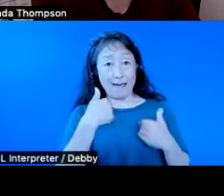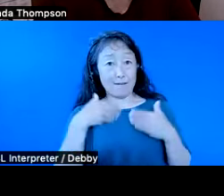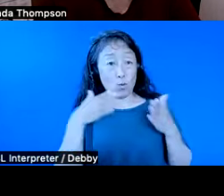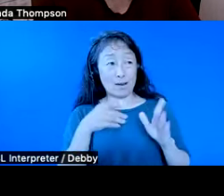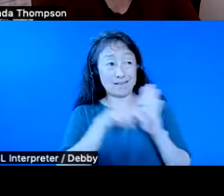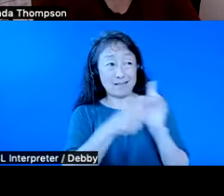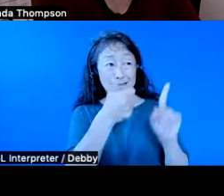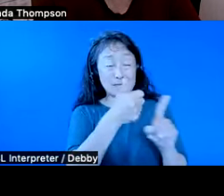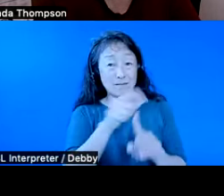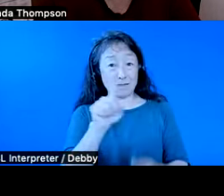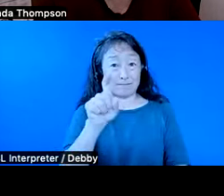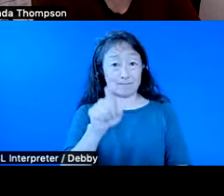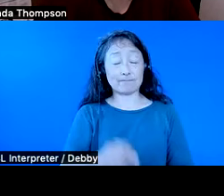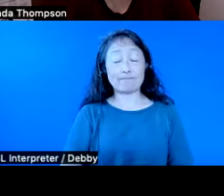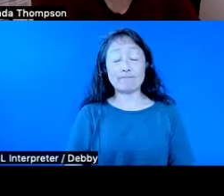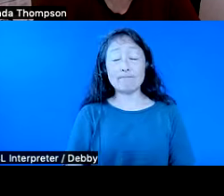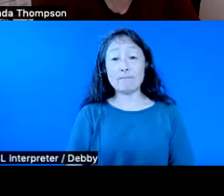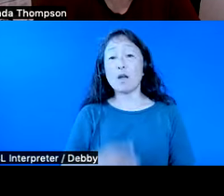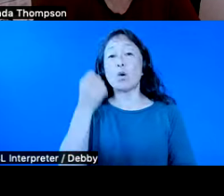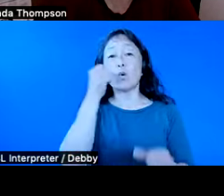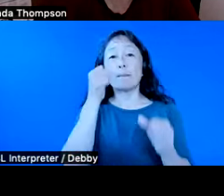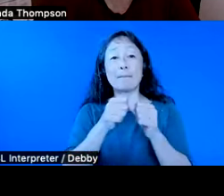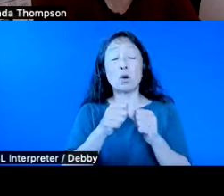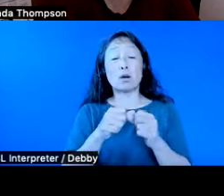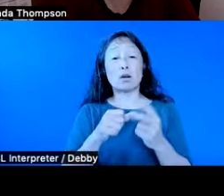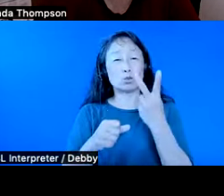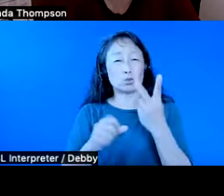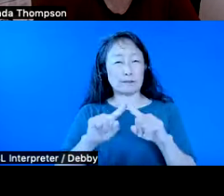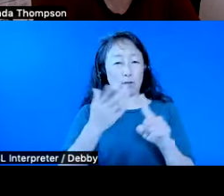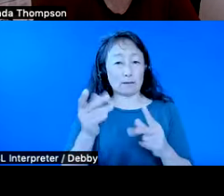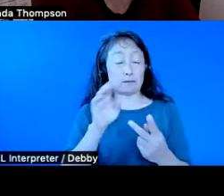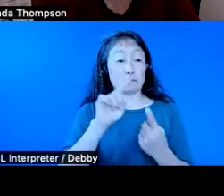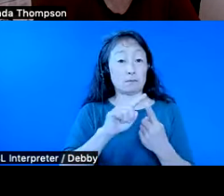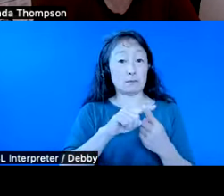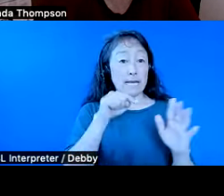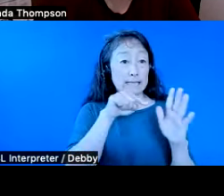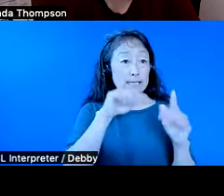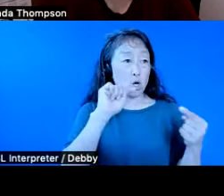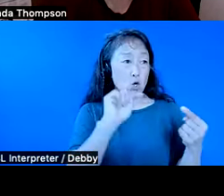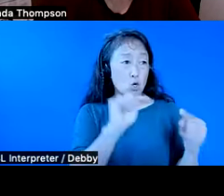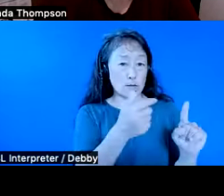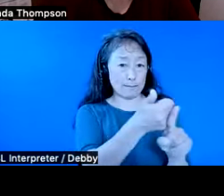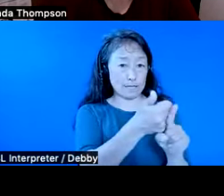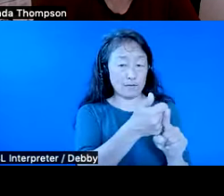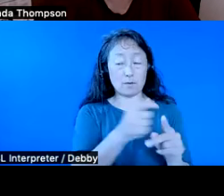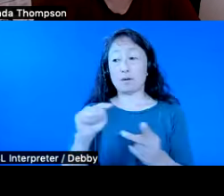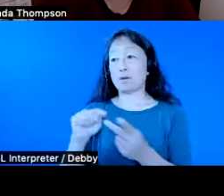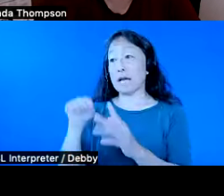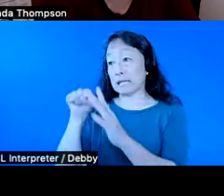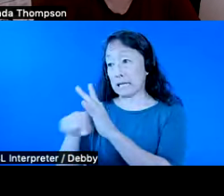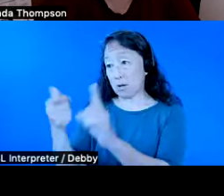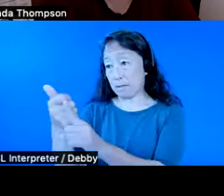and suicide are different. Someone can self-harm without any intentions of killing themselves, and vice